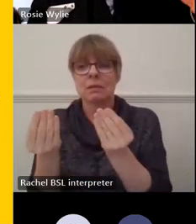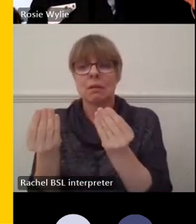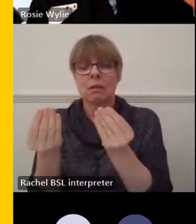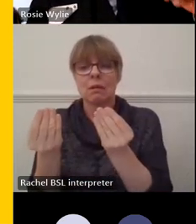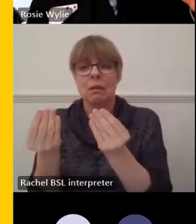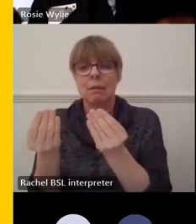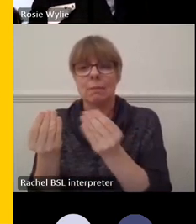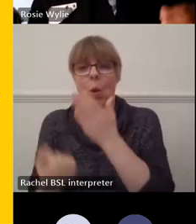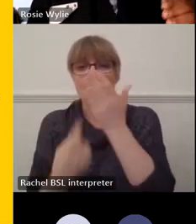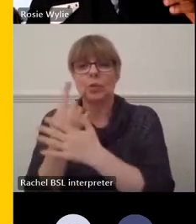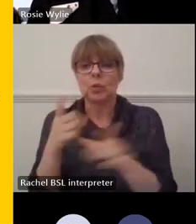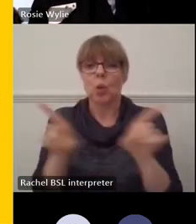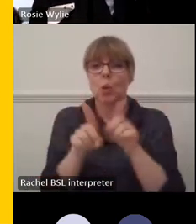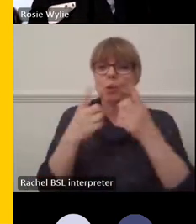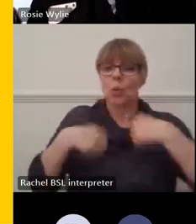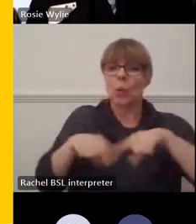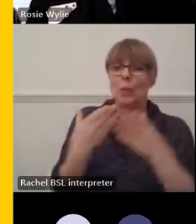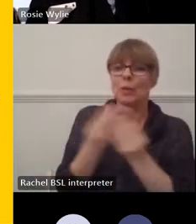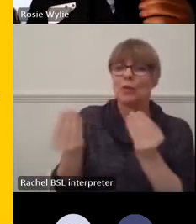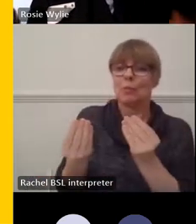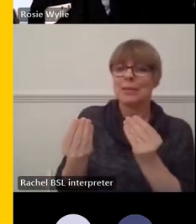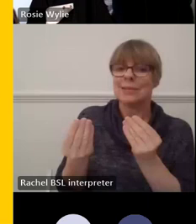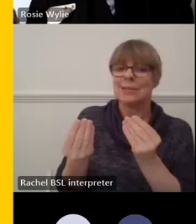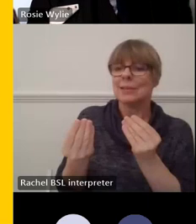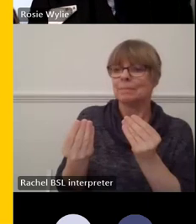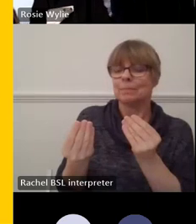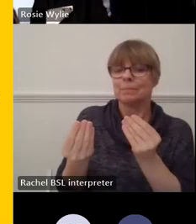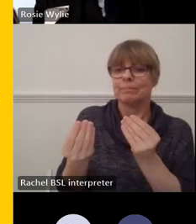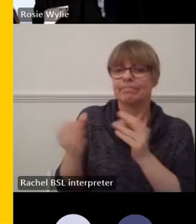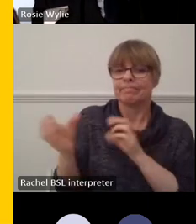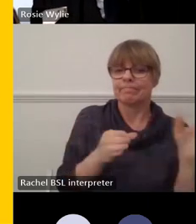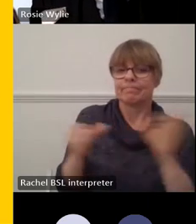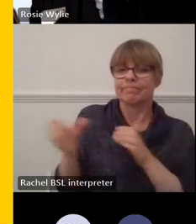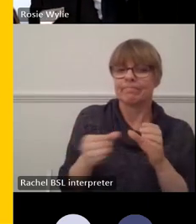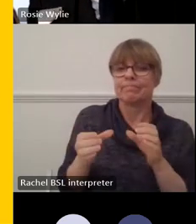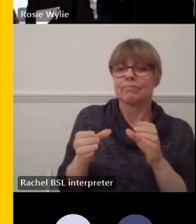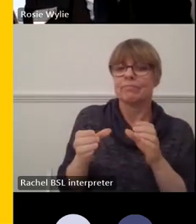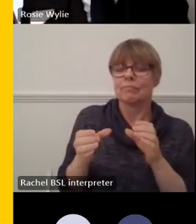use multilingual speakers to deliver our services.